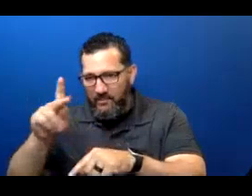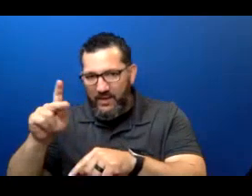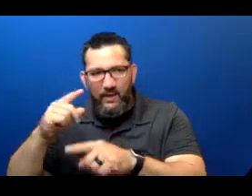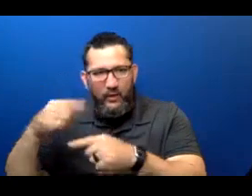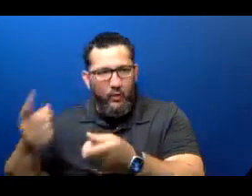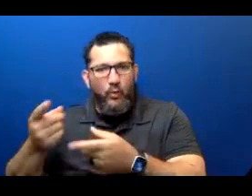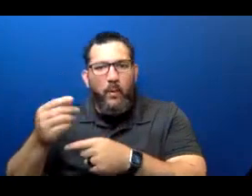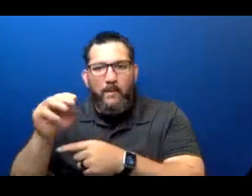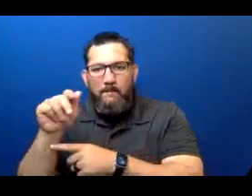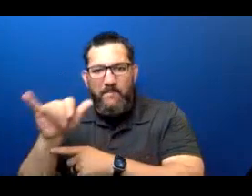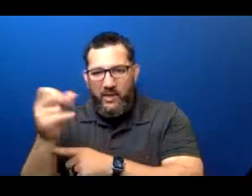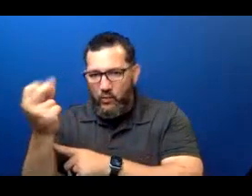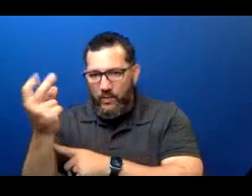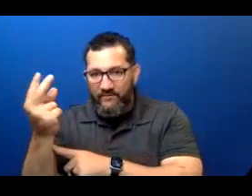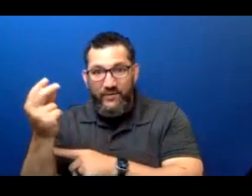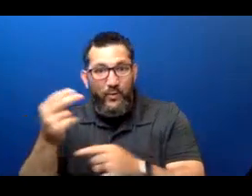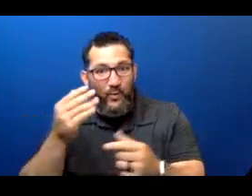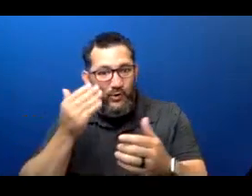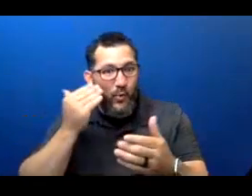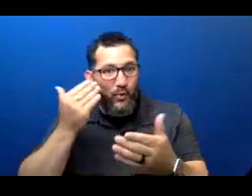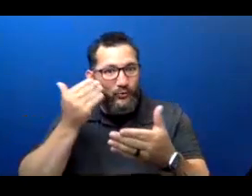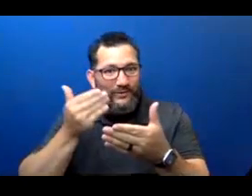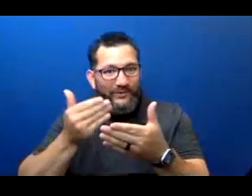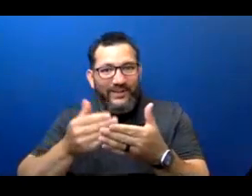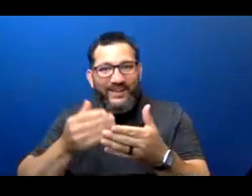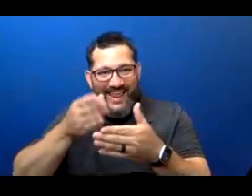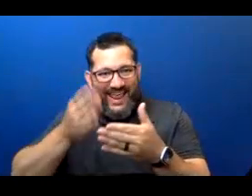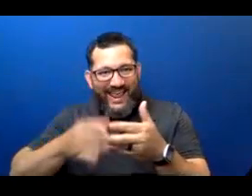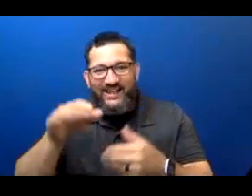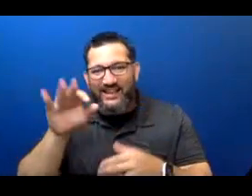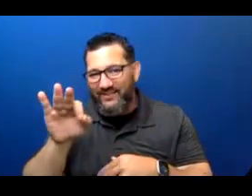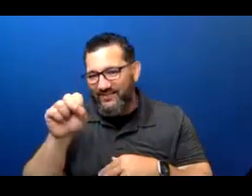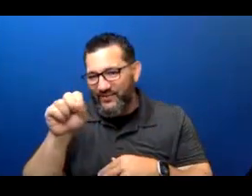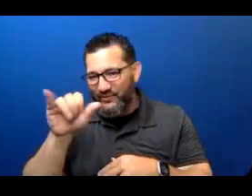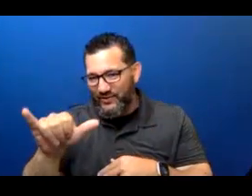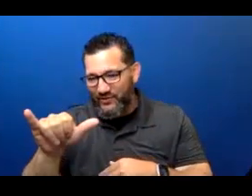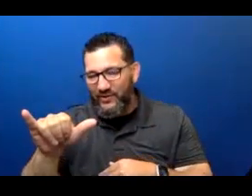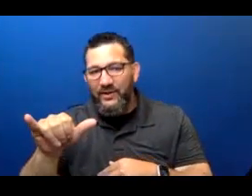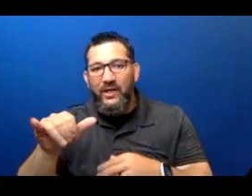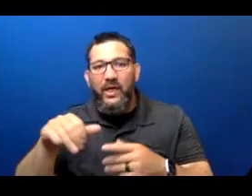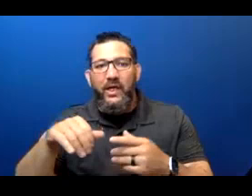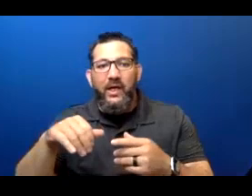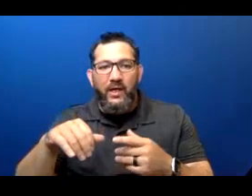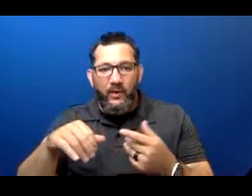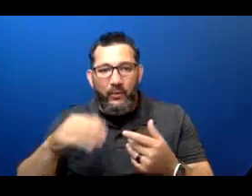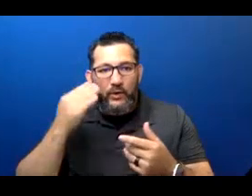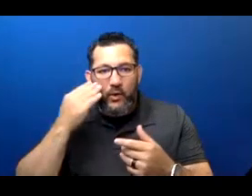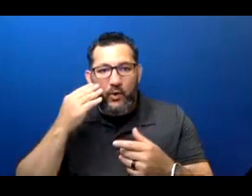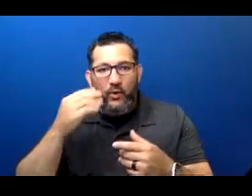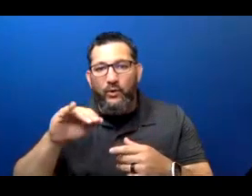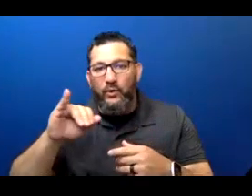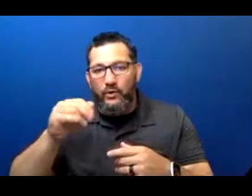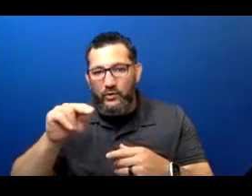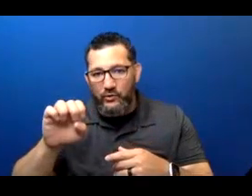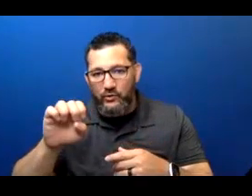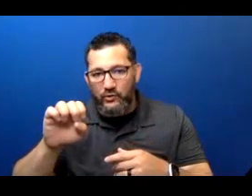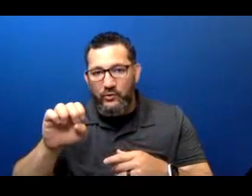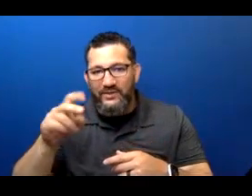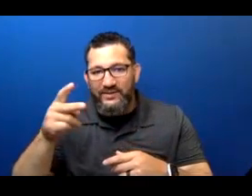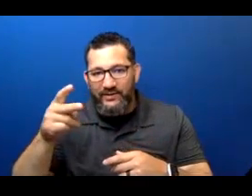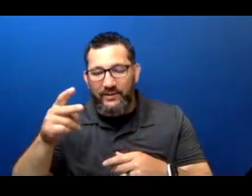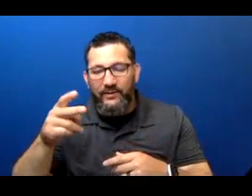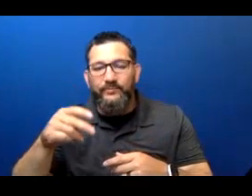which actually is coming up to an end on June 30th of this year. And as of sine die, or June 2nd, the